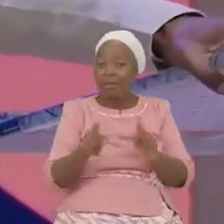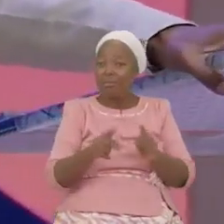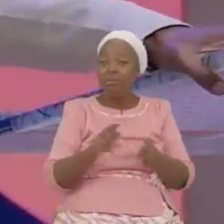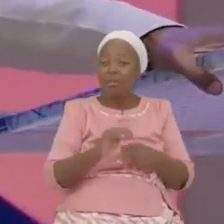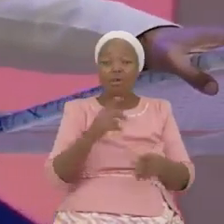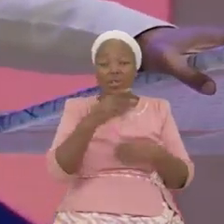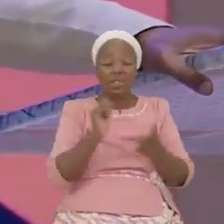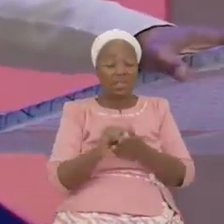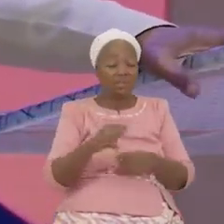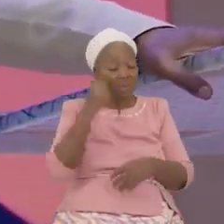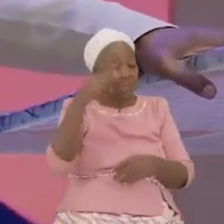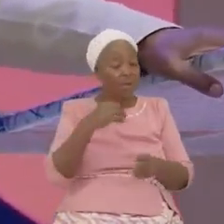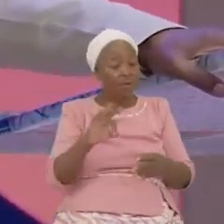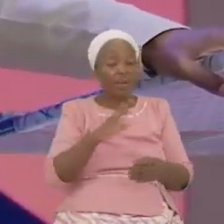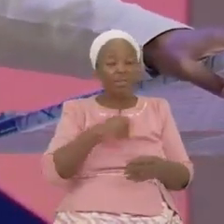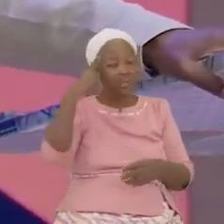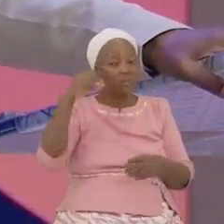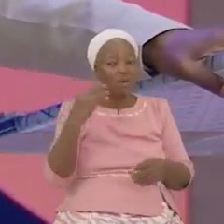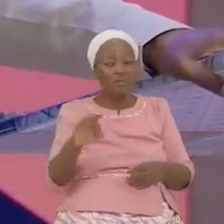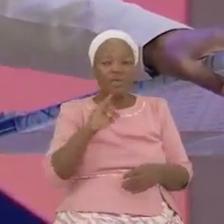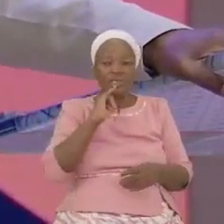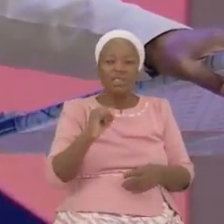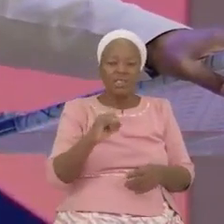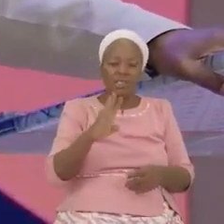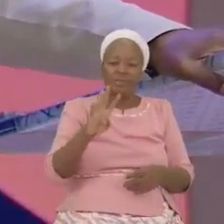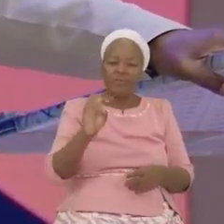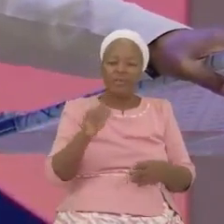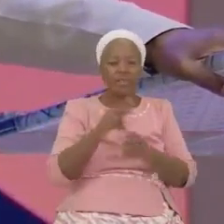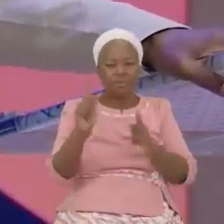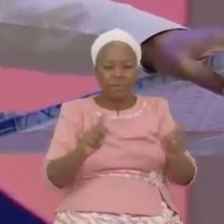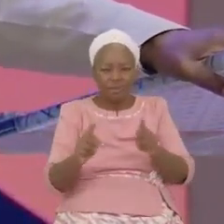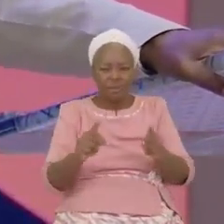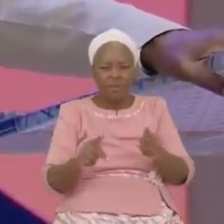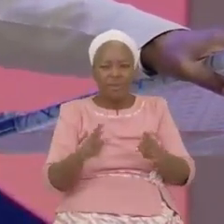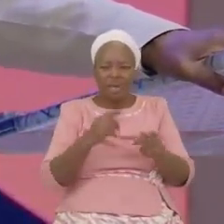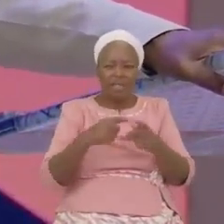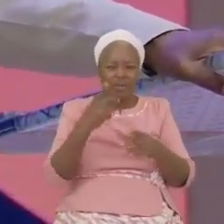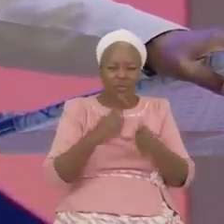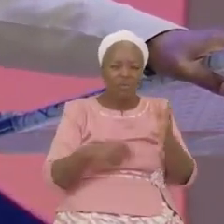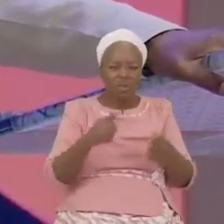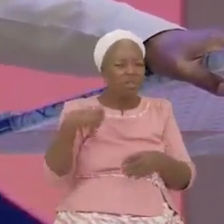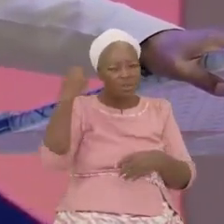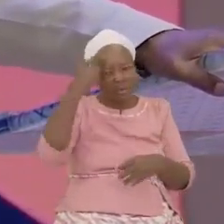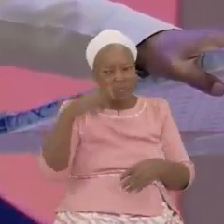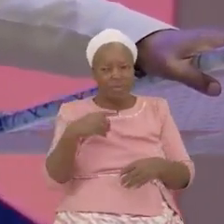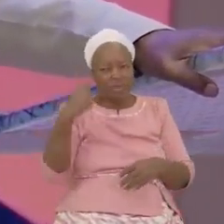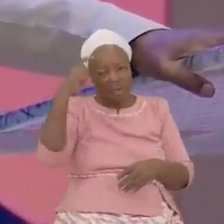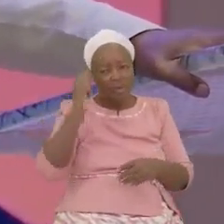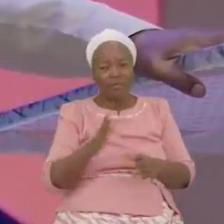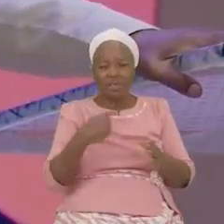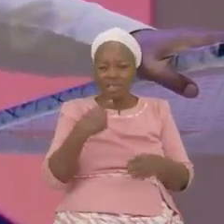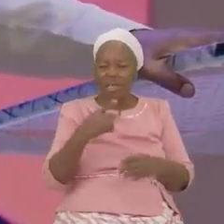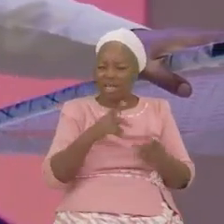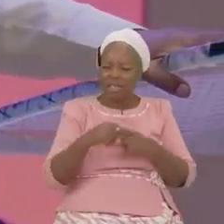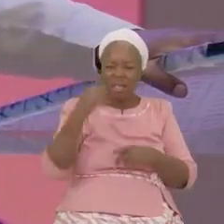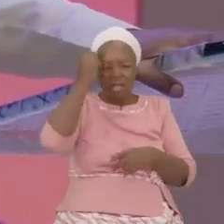thinking of, and the only thing they'll be dreaming of, the 40 people, and what the governor said, and they'll be imagining